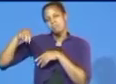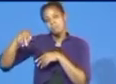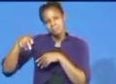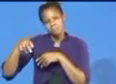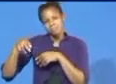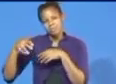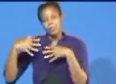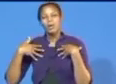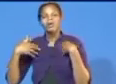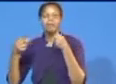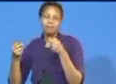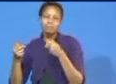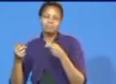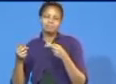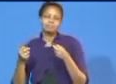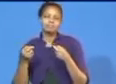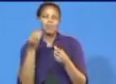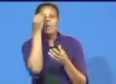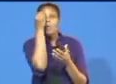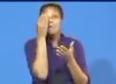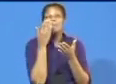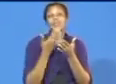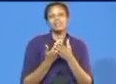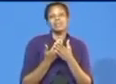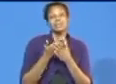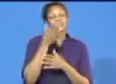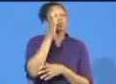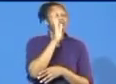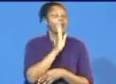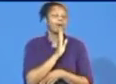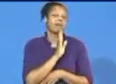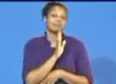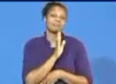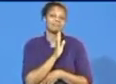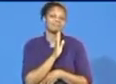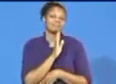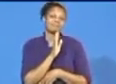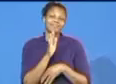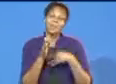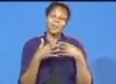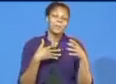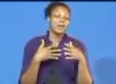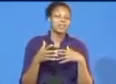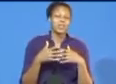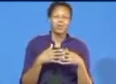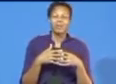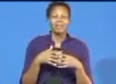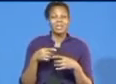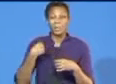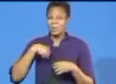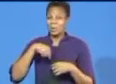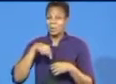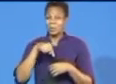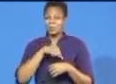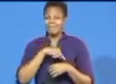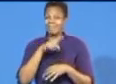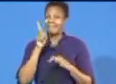Obedience to God, even when he does not make sense to